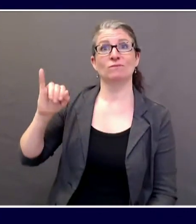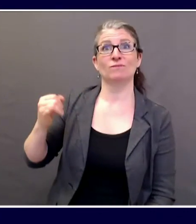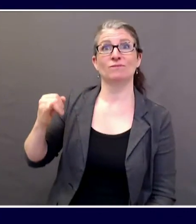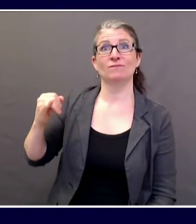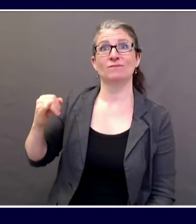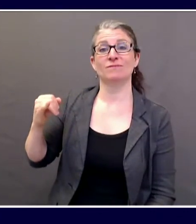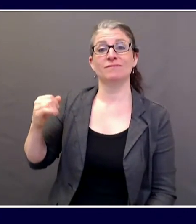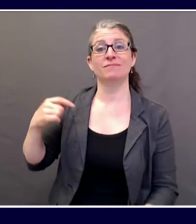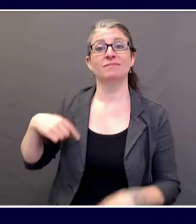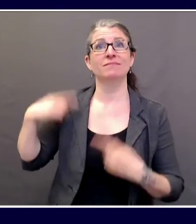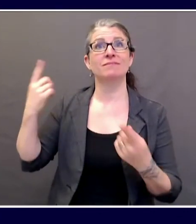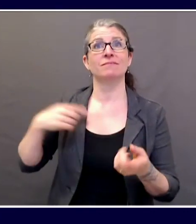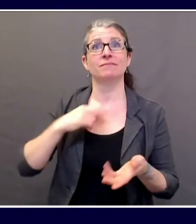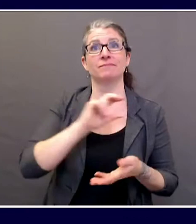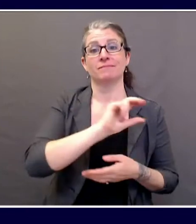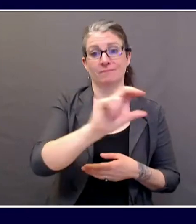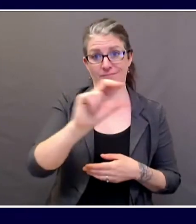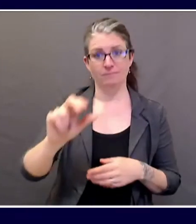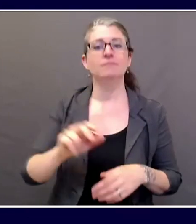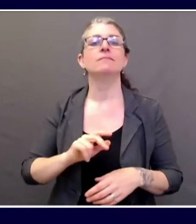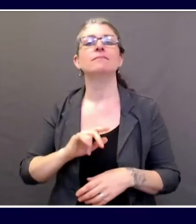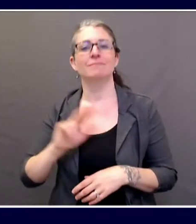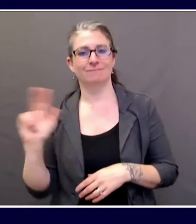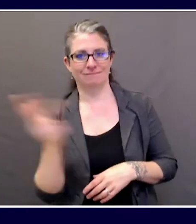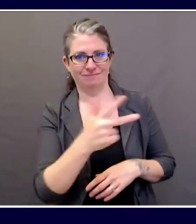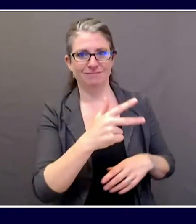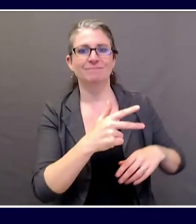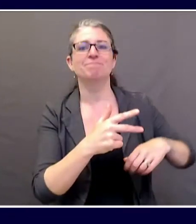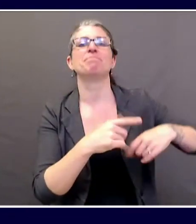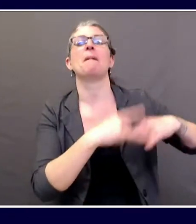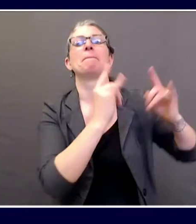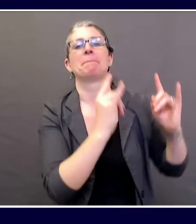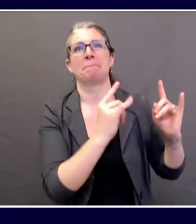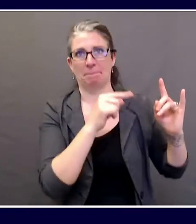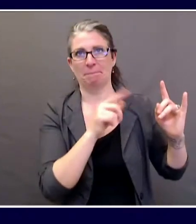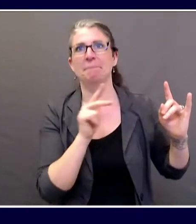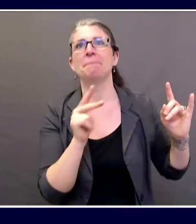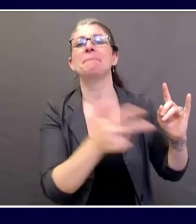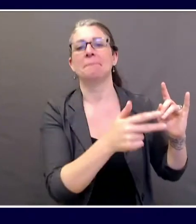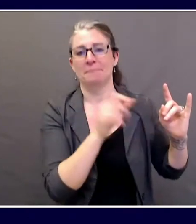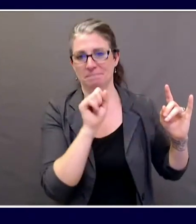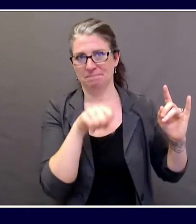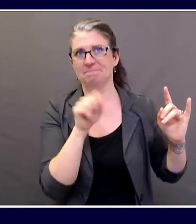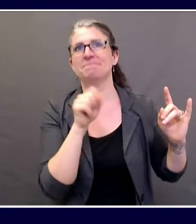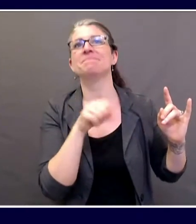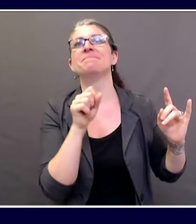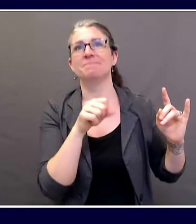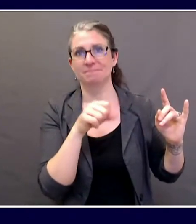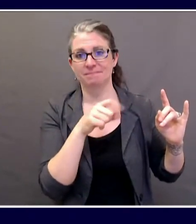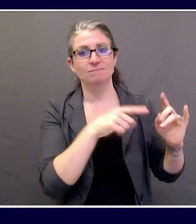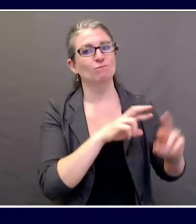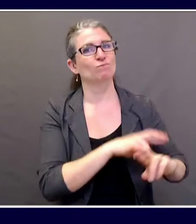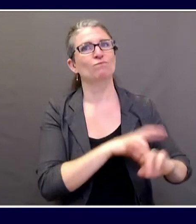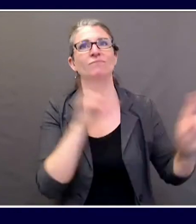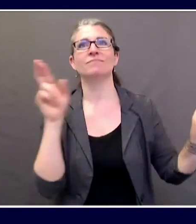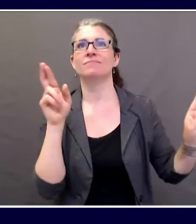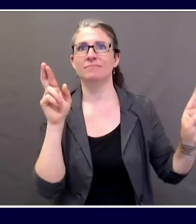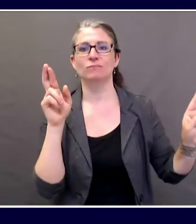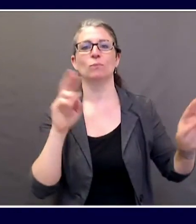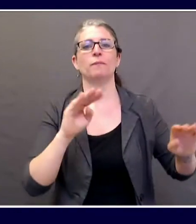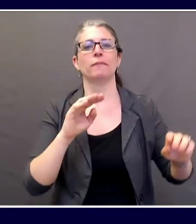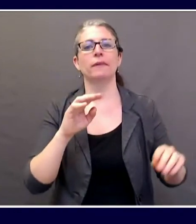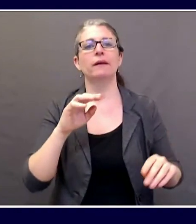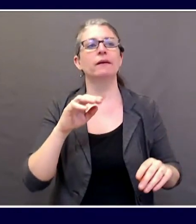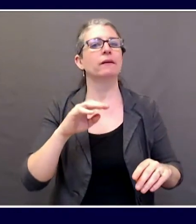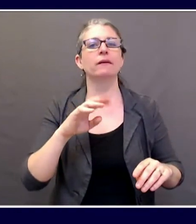designed to fill in gaps in vaccination in areas of the state where we know that there is demand and not supply. So one